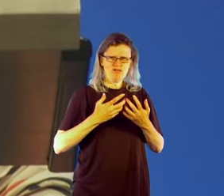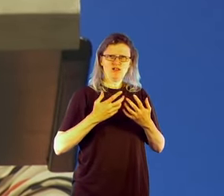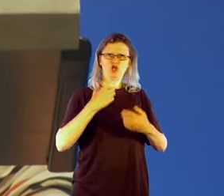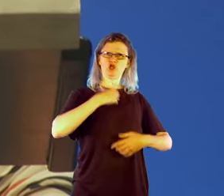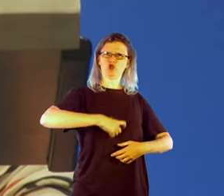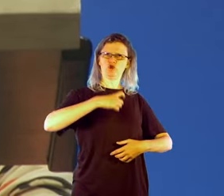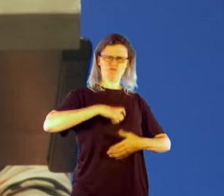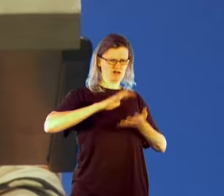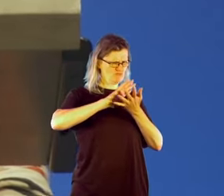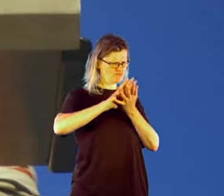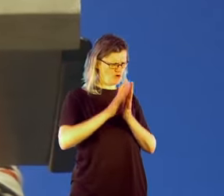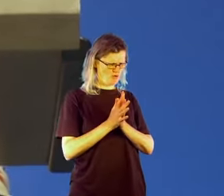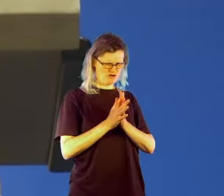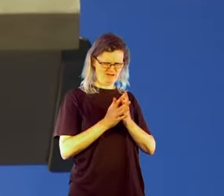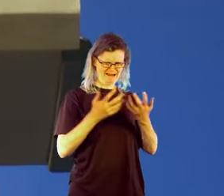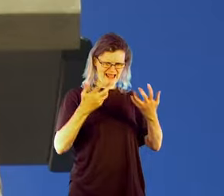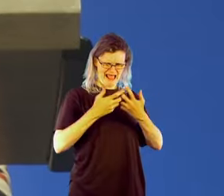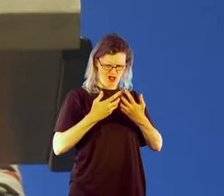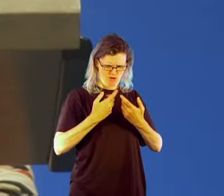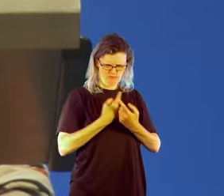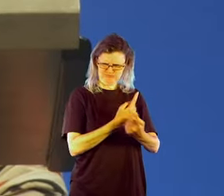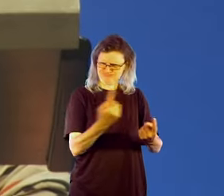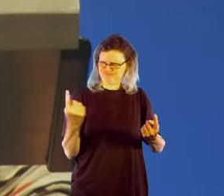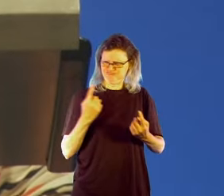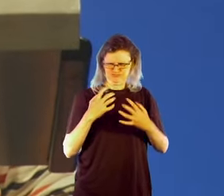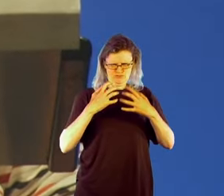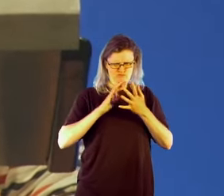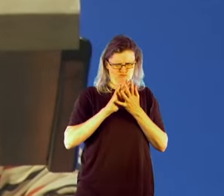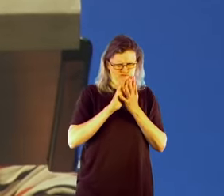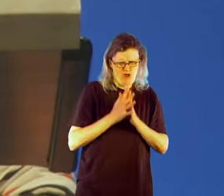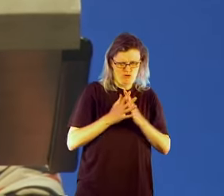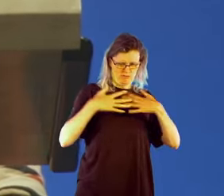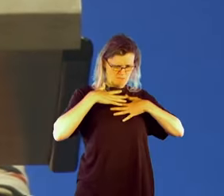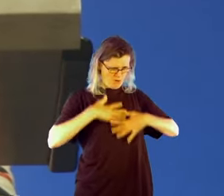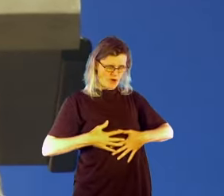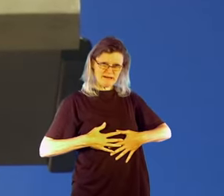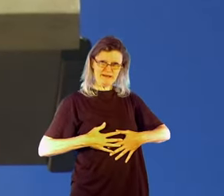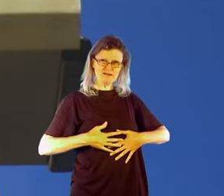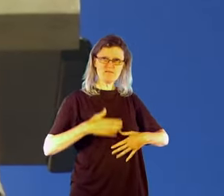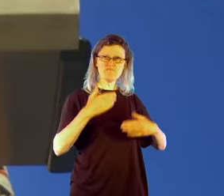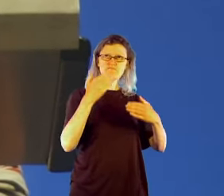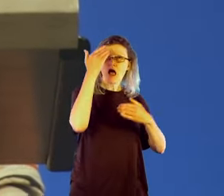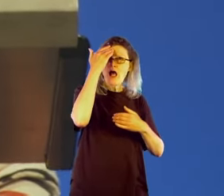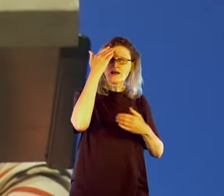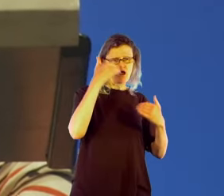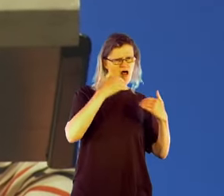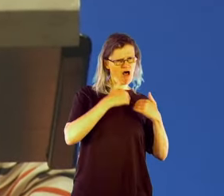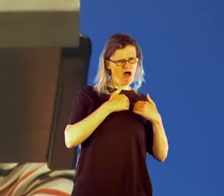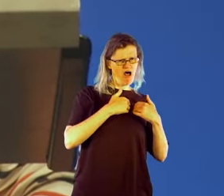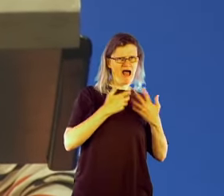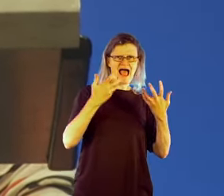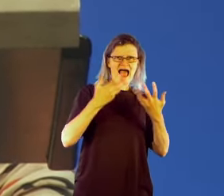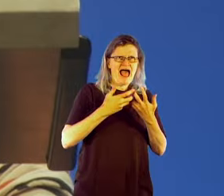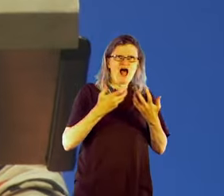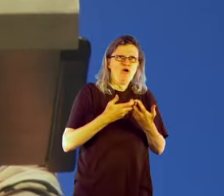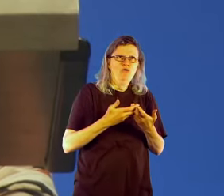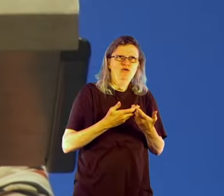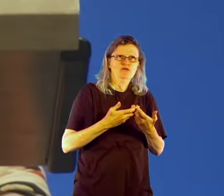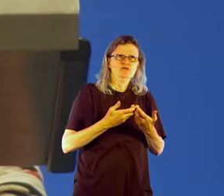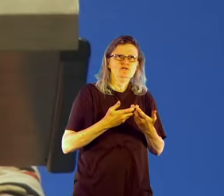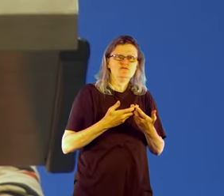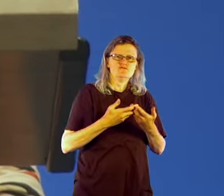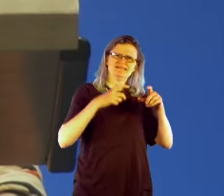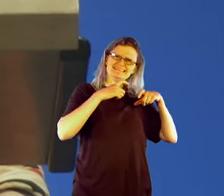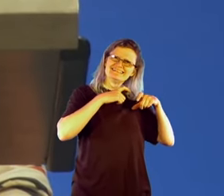humanity, our brokenness in our bodies, our minds, our hearts, our souls, how can